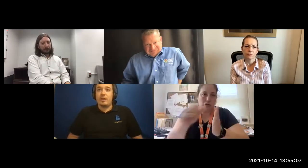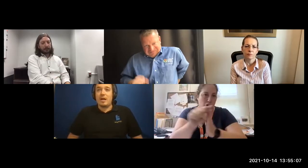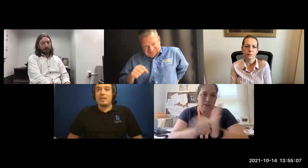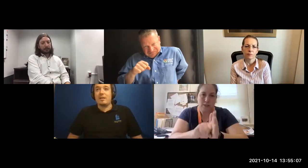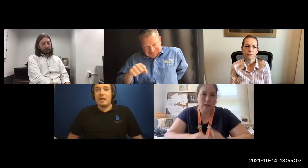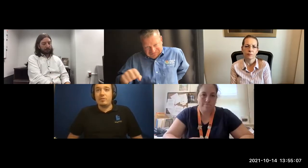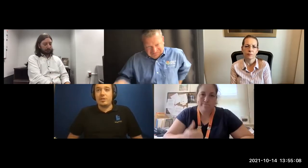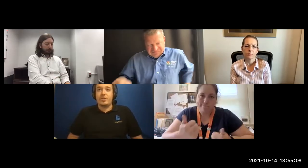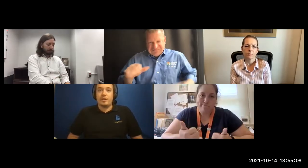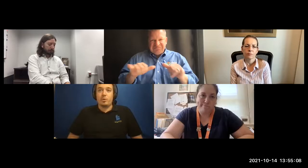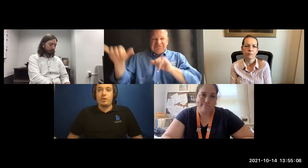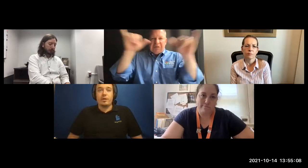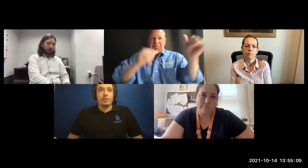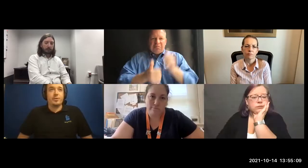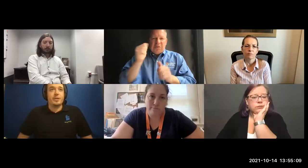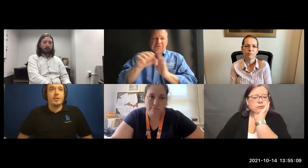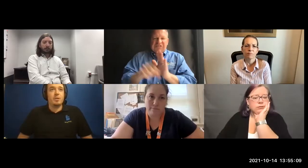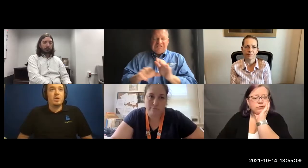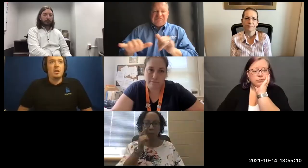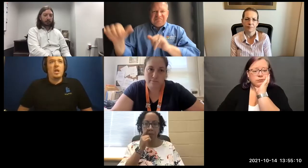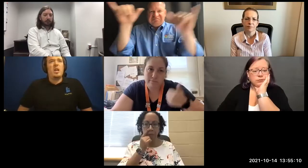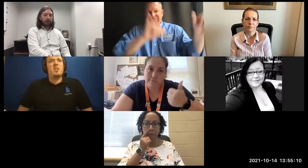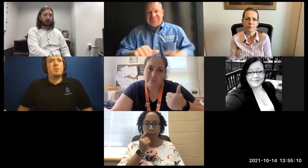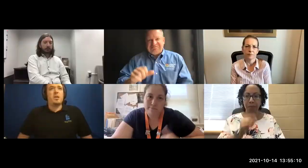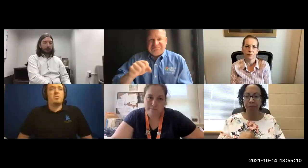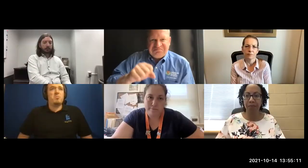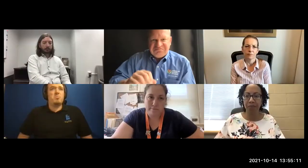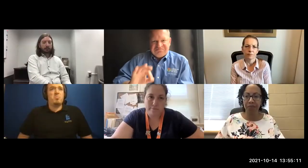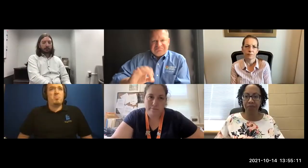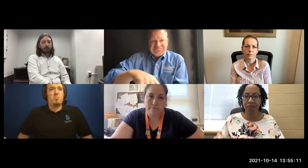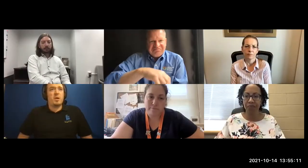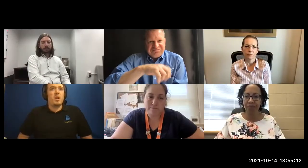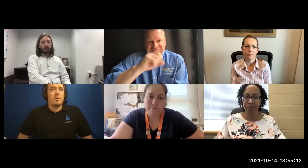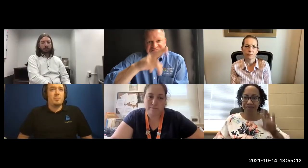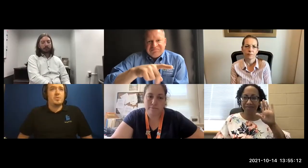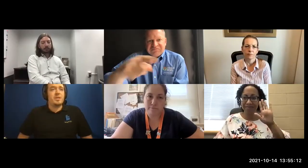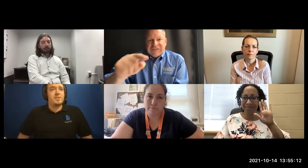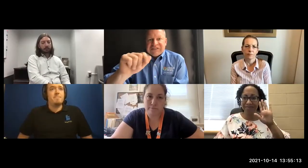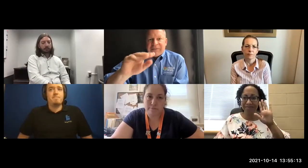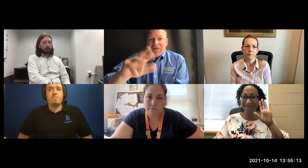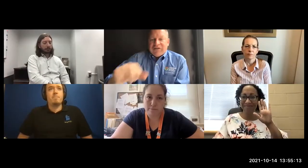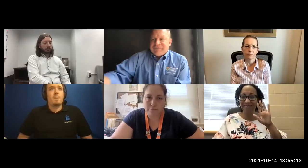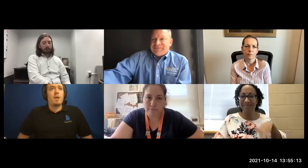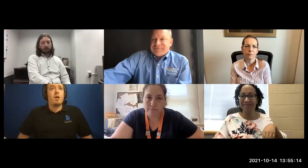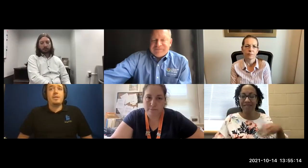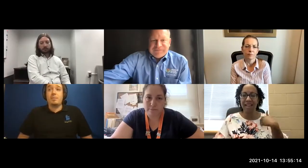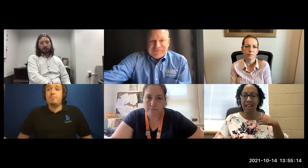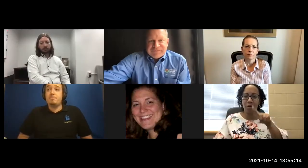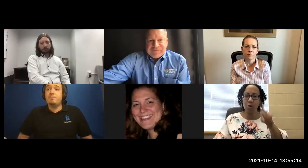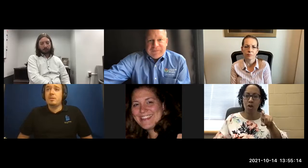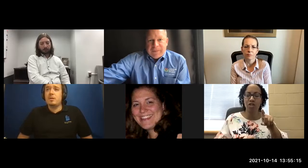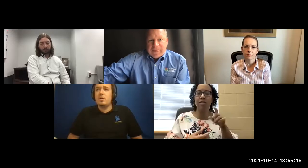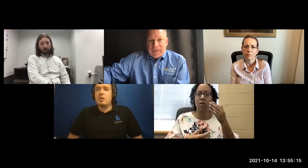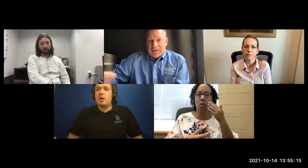that we are not legally allowed to share anymore here in New York State. And that's pretty common with most states, yeah.